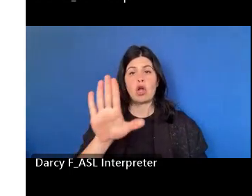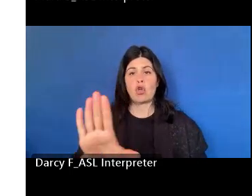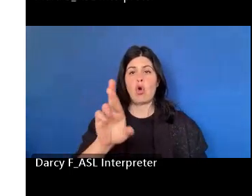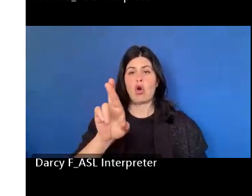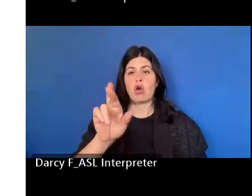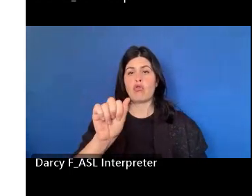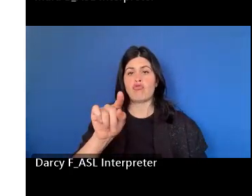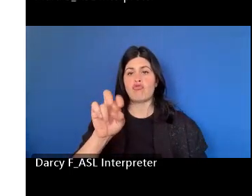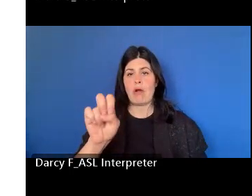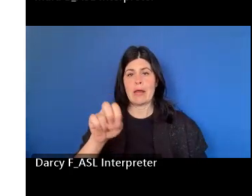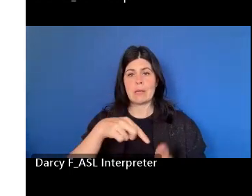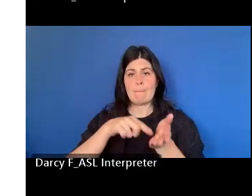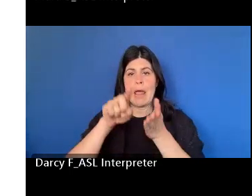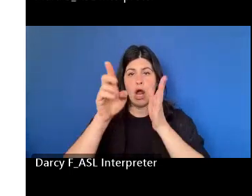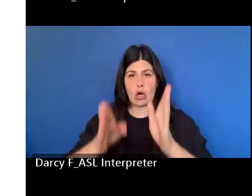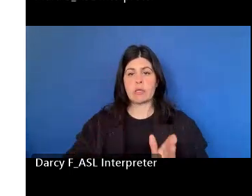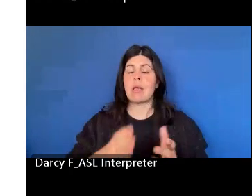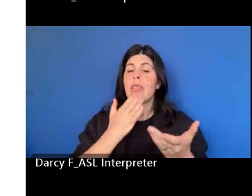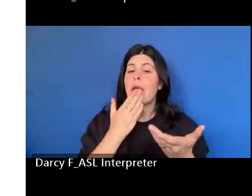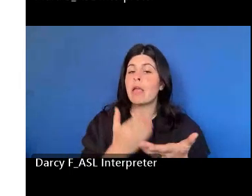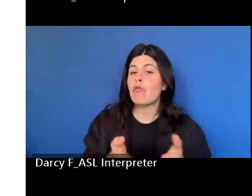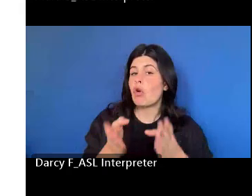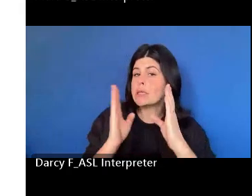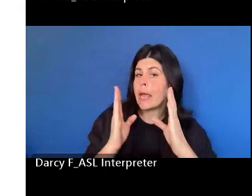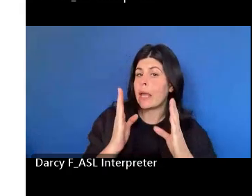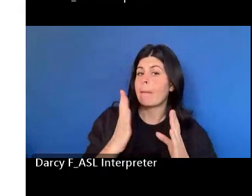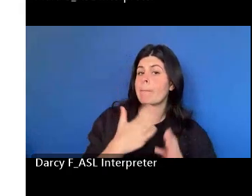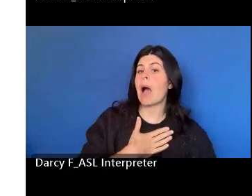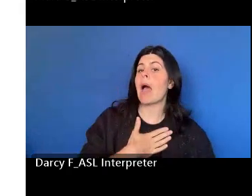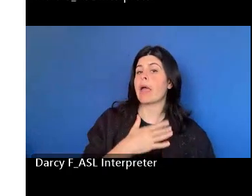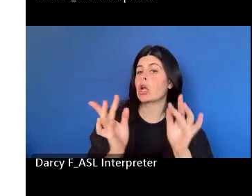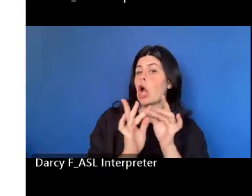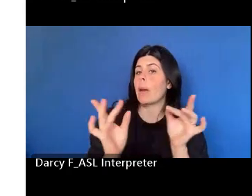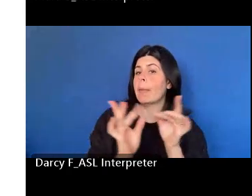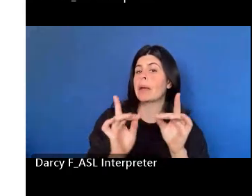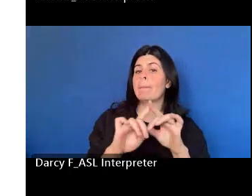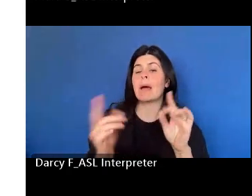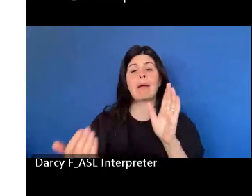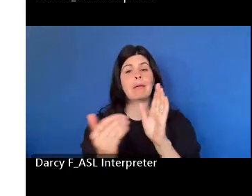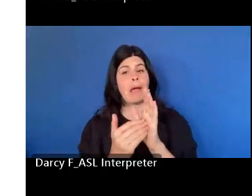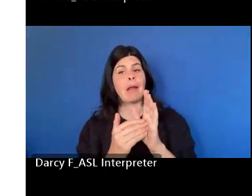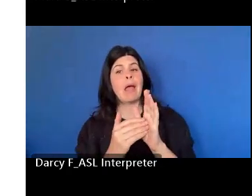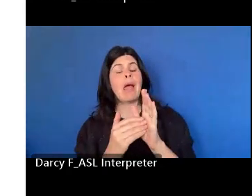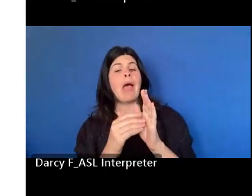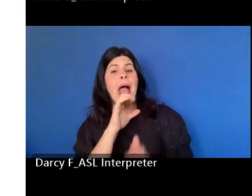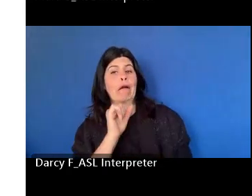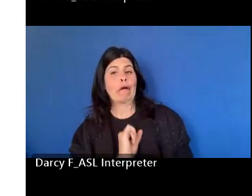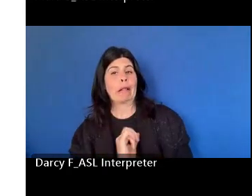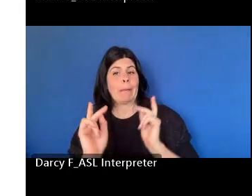And I thank you for taking my comment. But again, our elderly are going to be very impacted, and so too will our middle